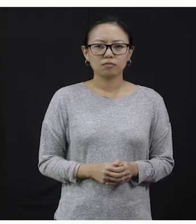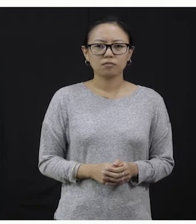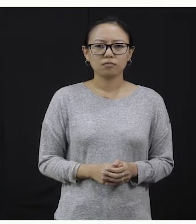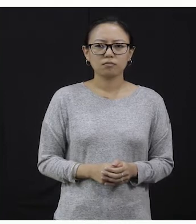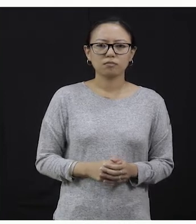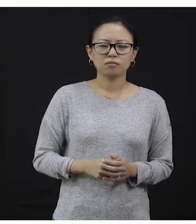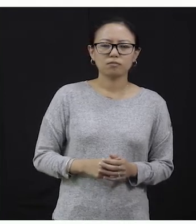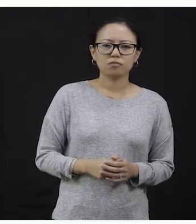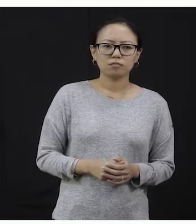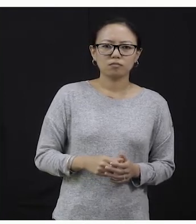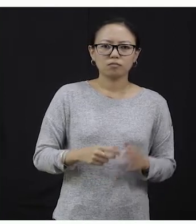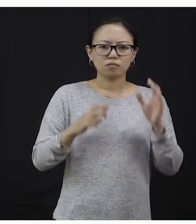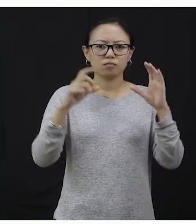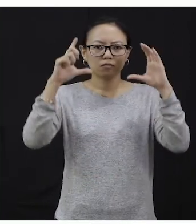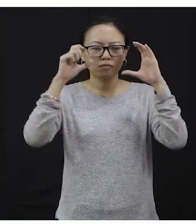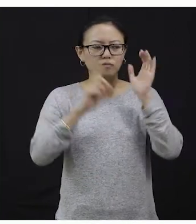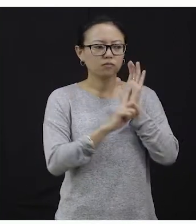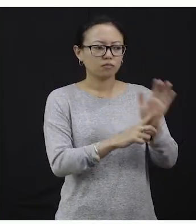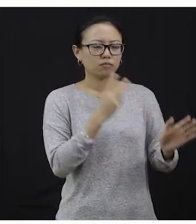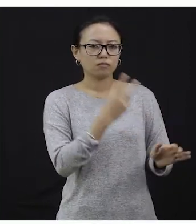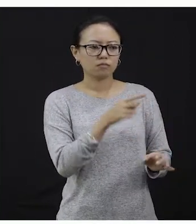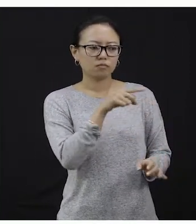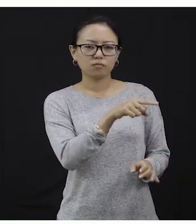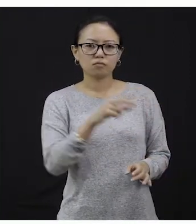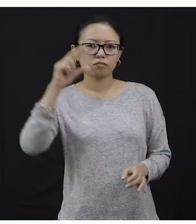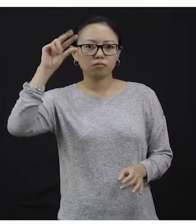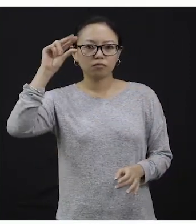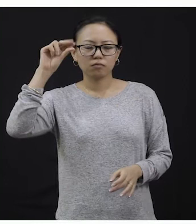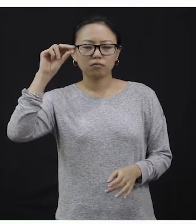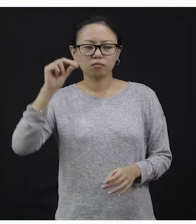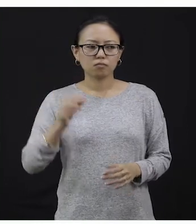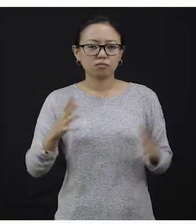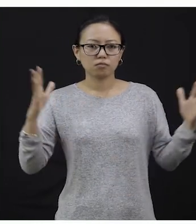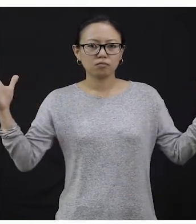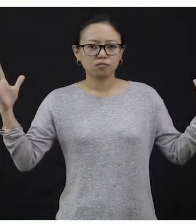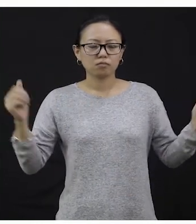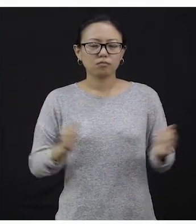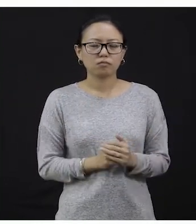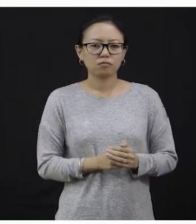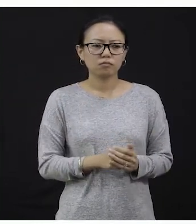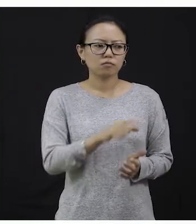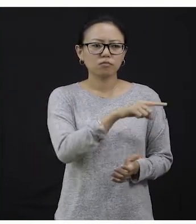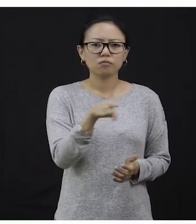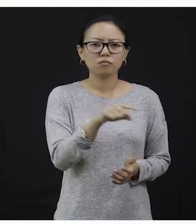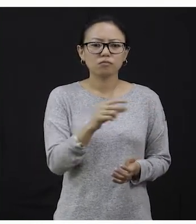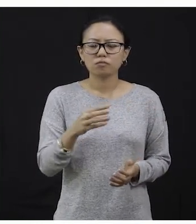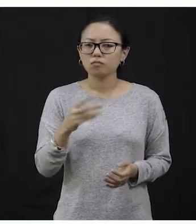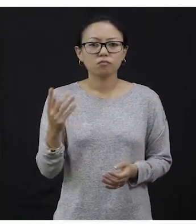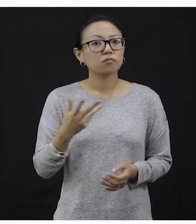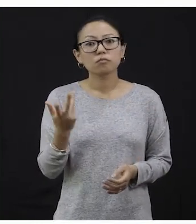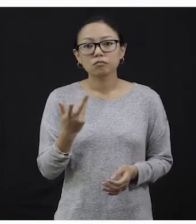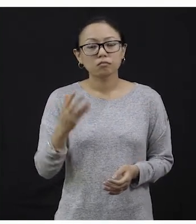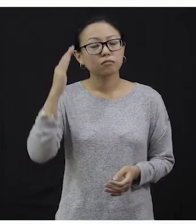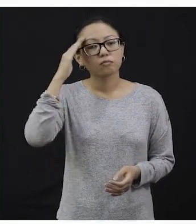Here, there are so many stars here. There are so many stars here. How do we know that how many stars are there? So only by counting, we will